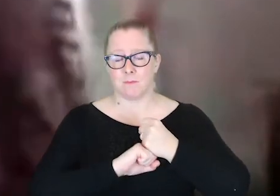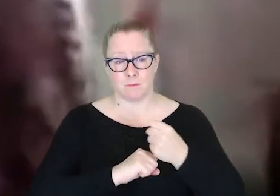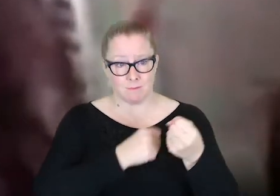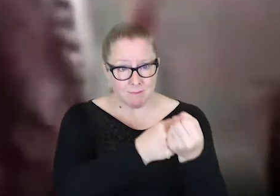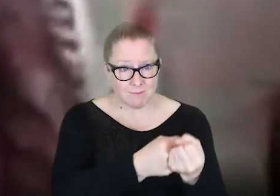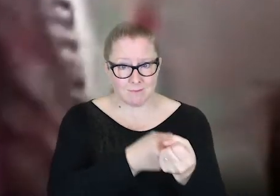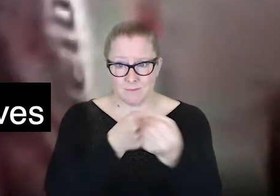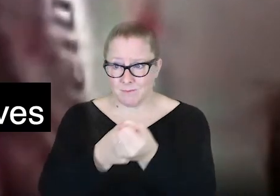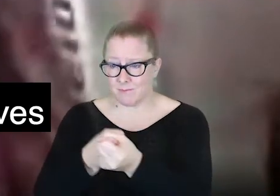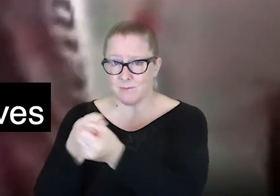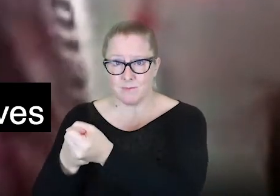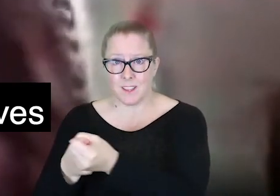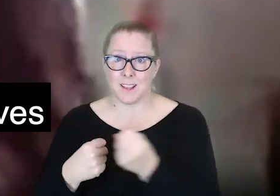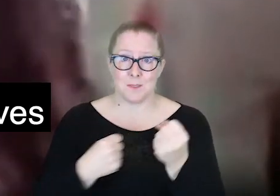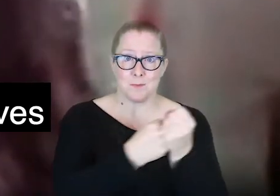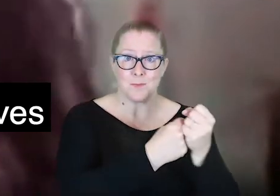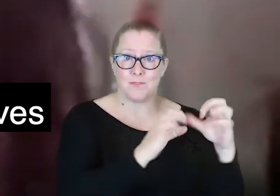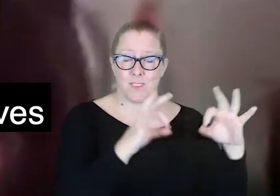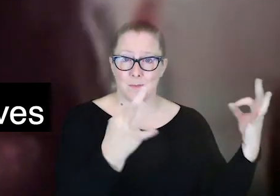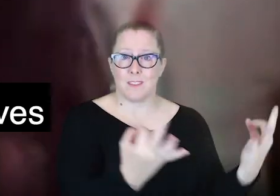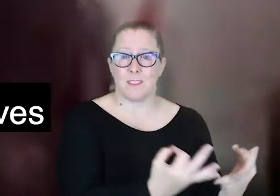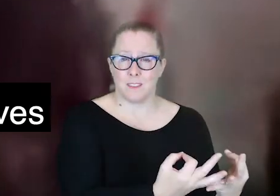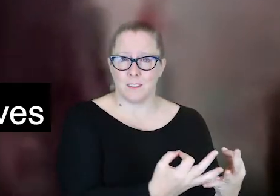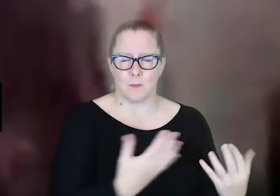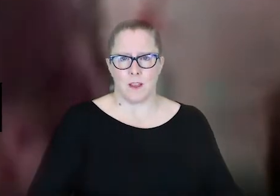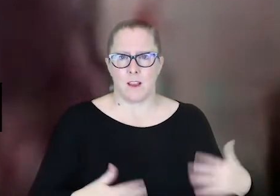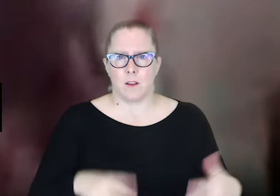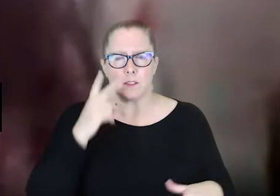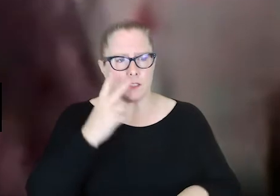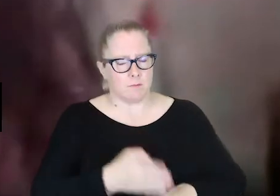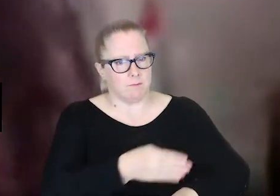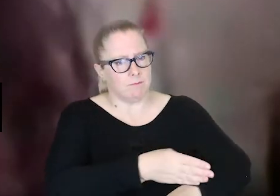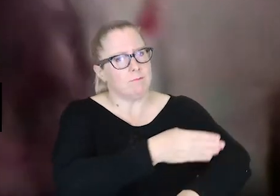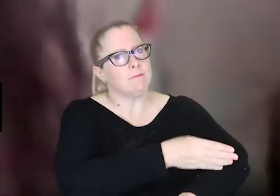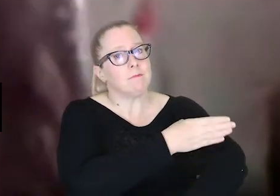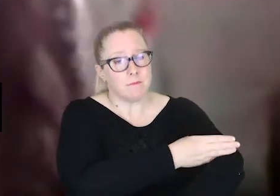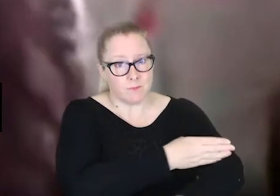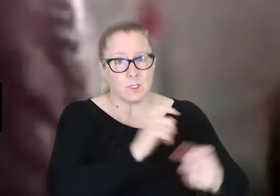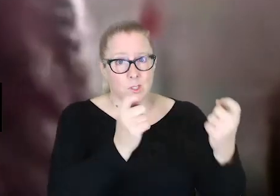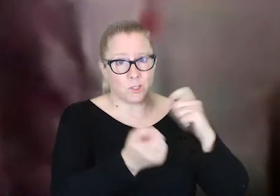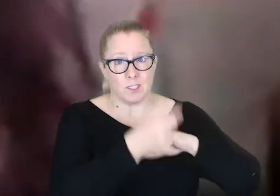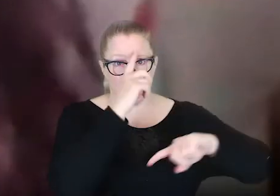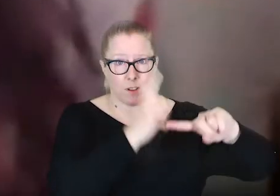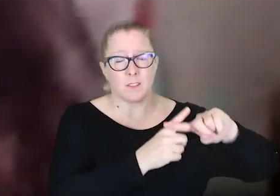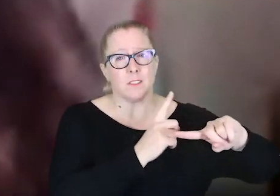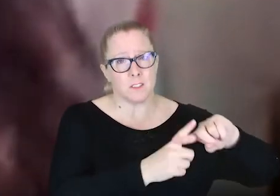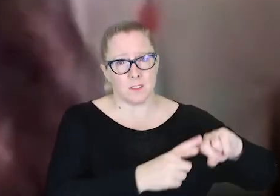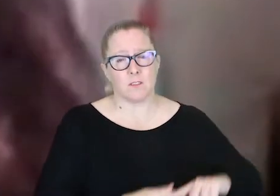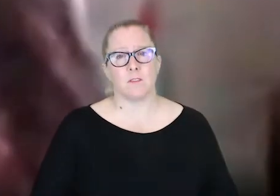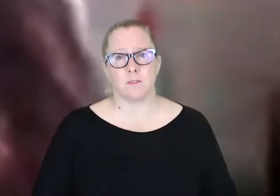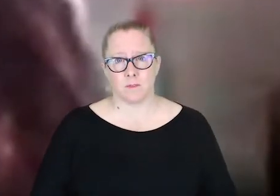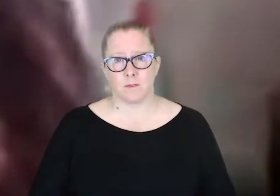the dignified life and how they can contribute for themselves and also for supporting their families. So in